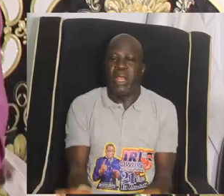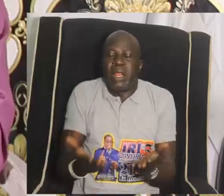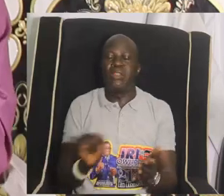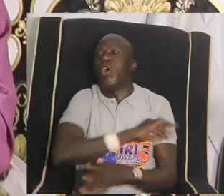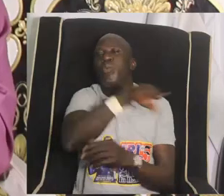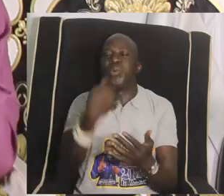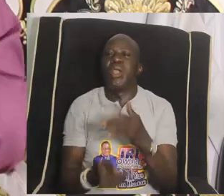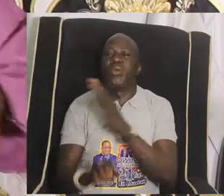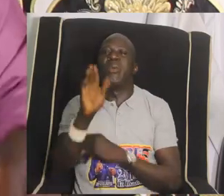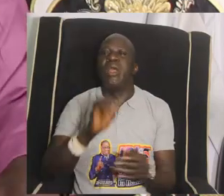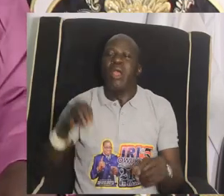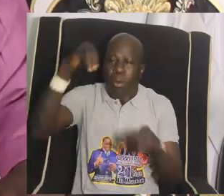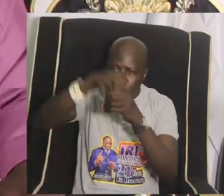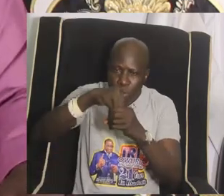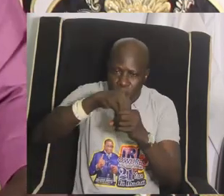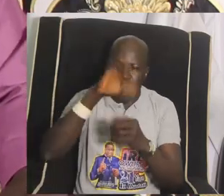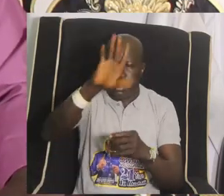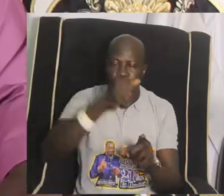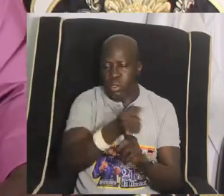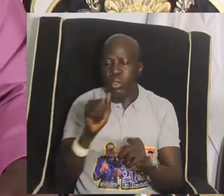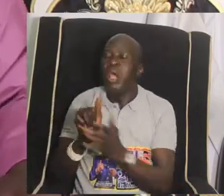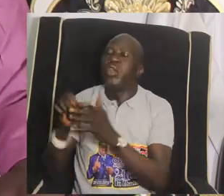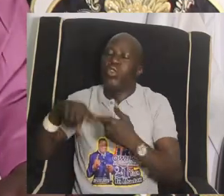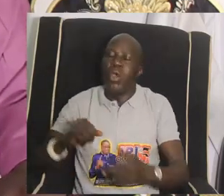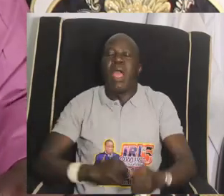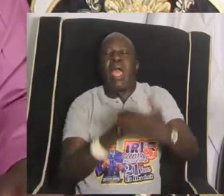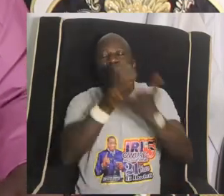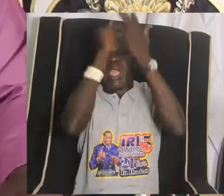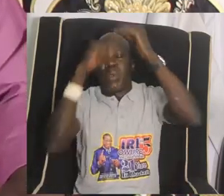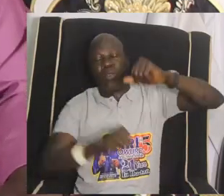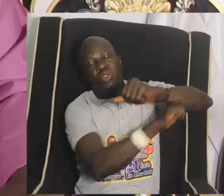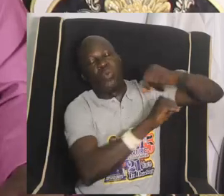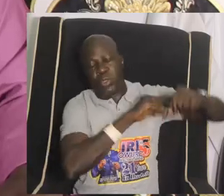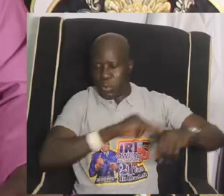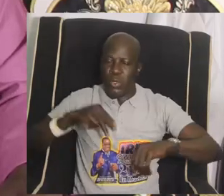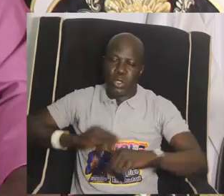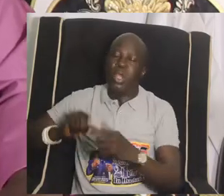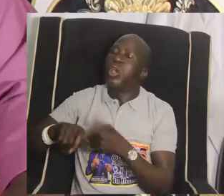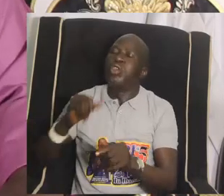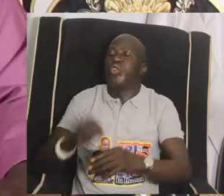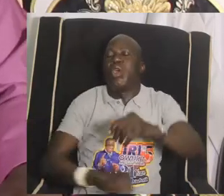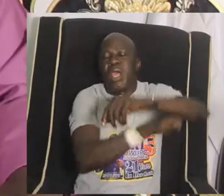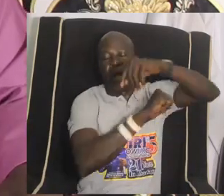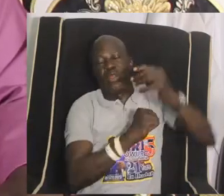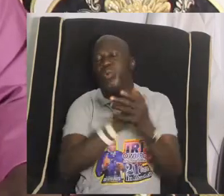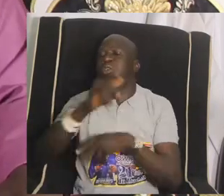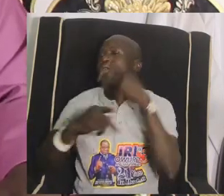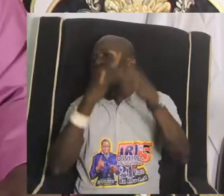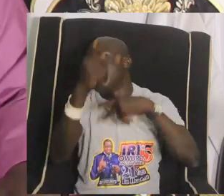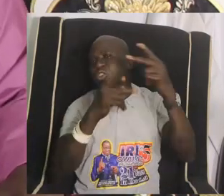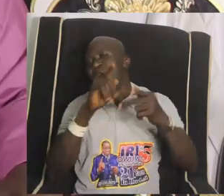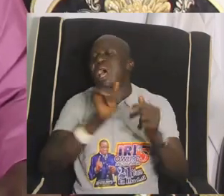name. All of you that God is using, that you sow your seed, you are supporting this ministry, you are supporting this